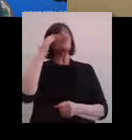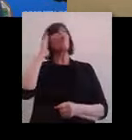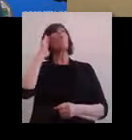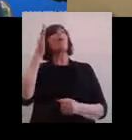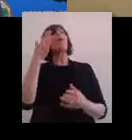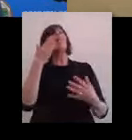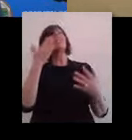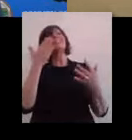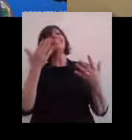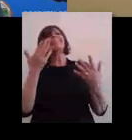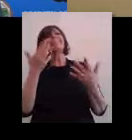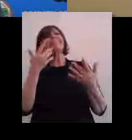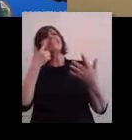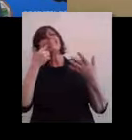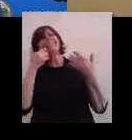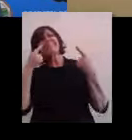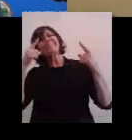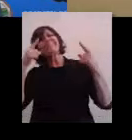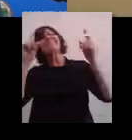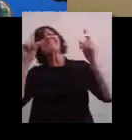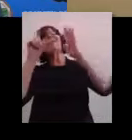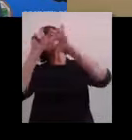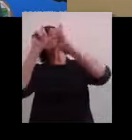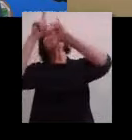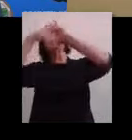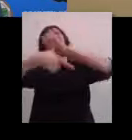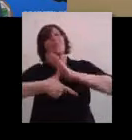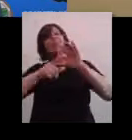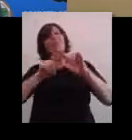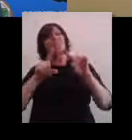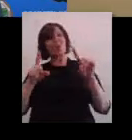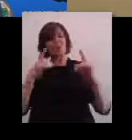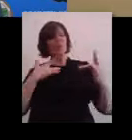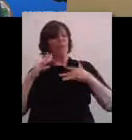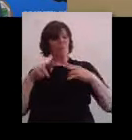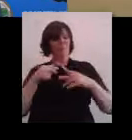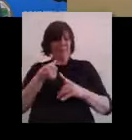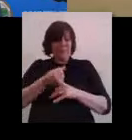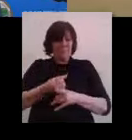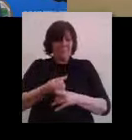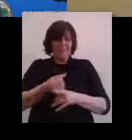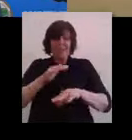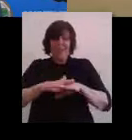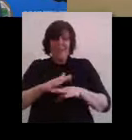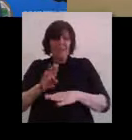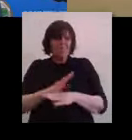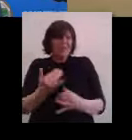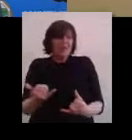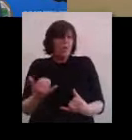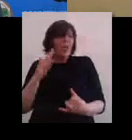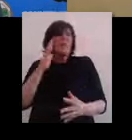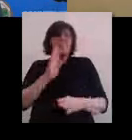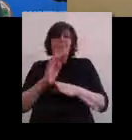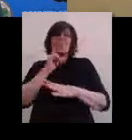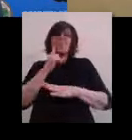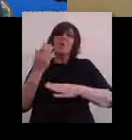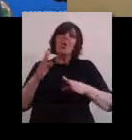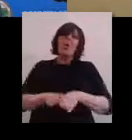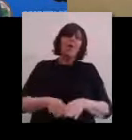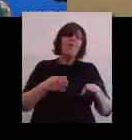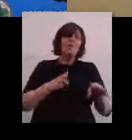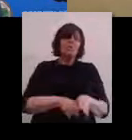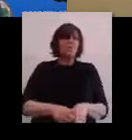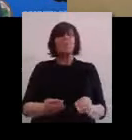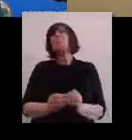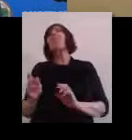very worried about the overall impact on our local economy, local businesses that are going to close. That means more people who are out of work, less revenue